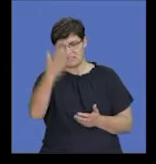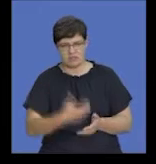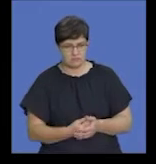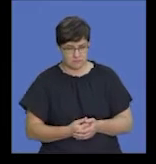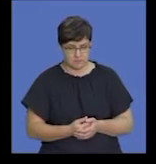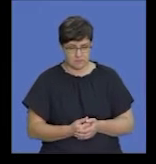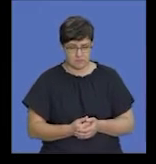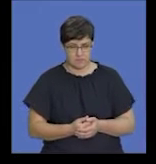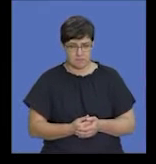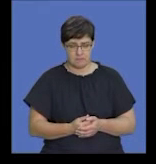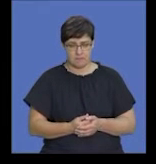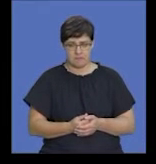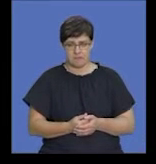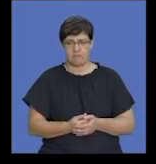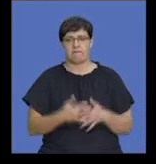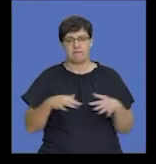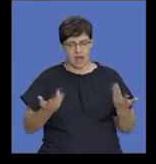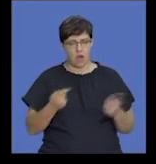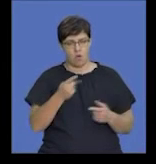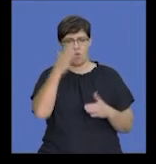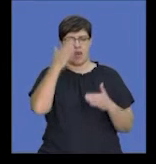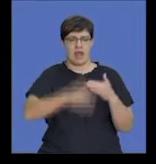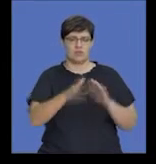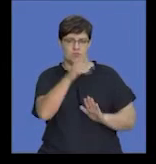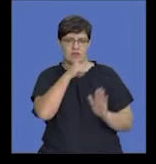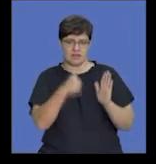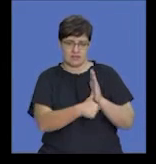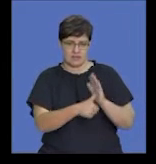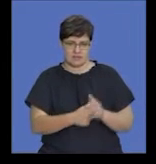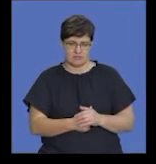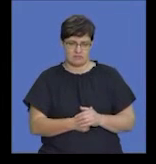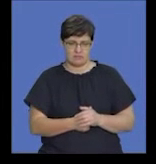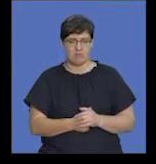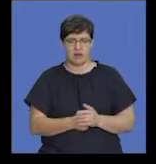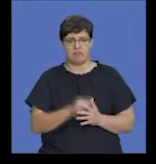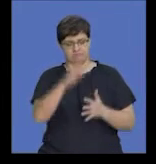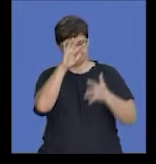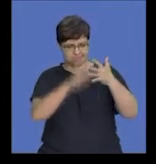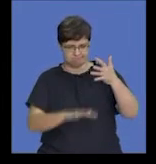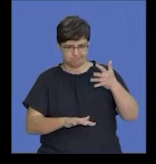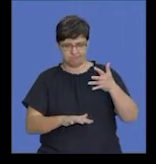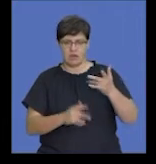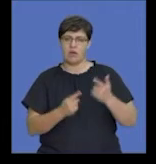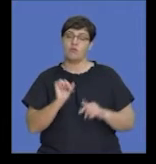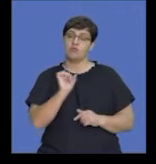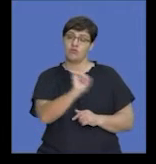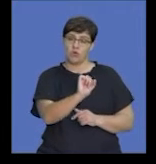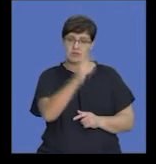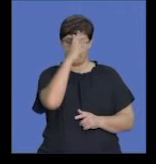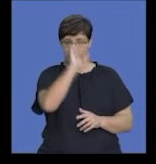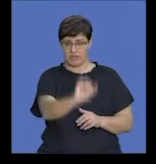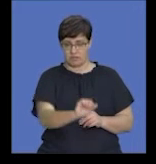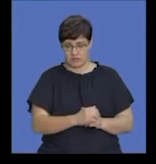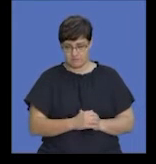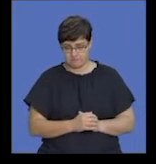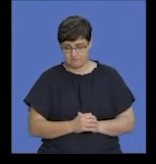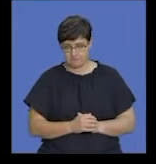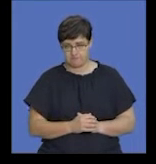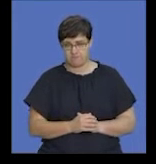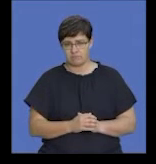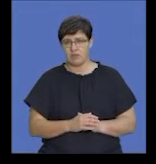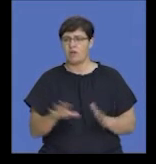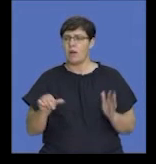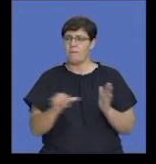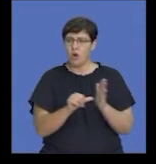And then that is how you would end off your letter after you write yours faithfully. Okay, so it's important for us